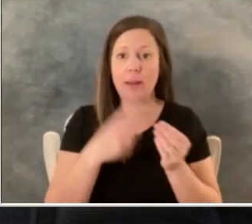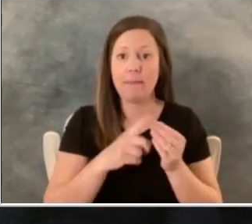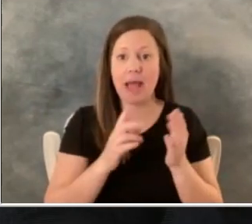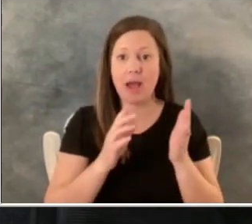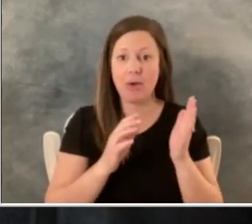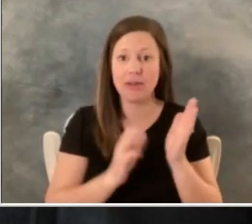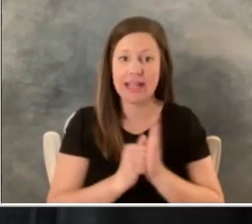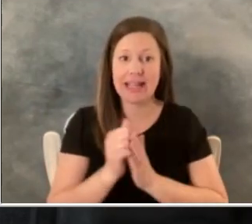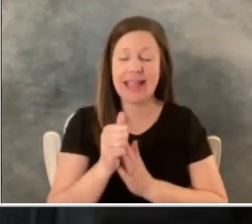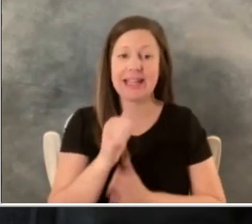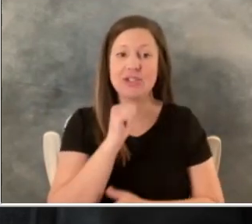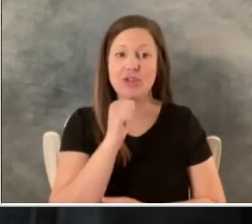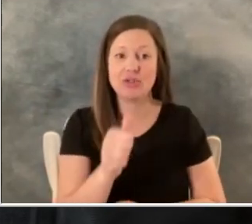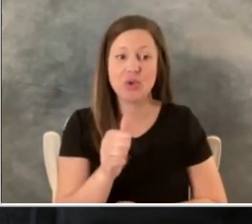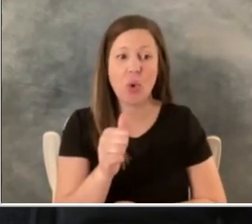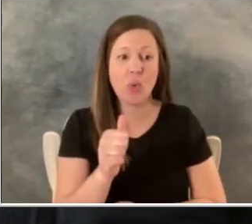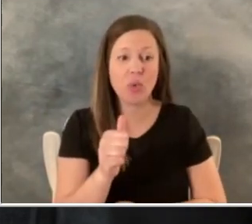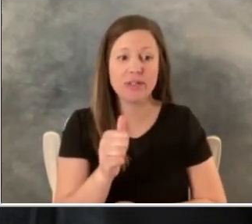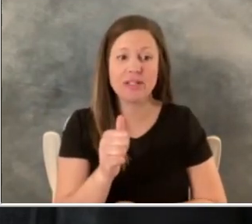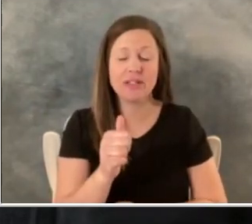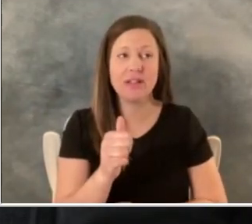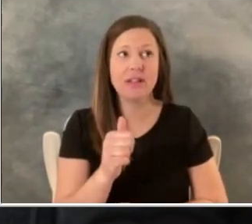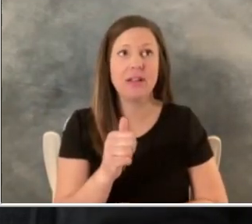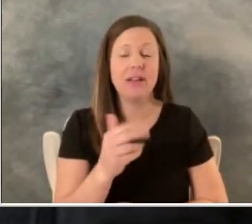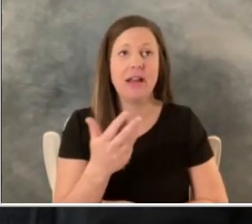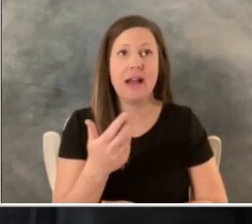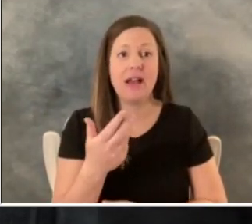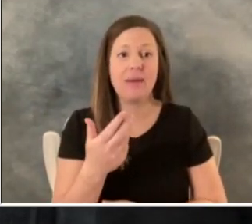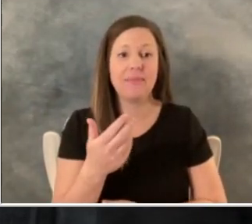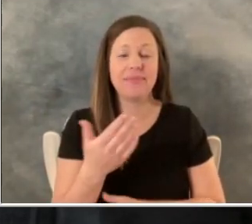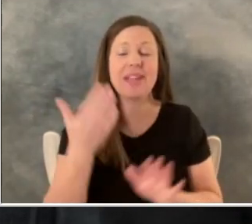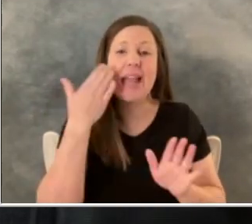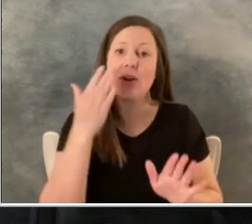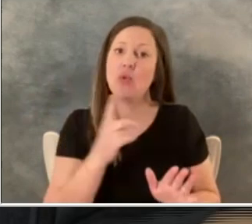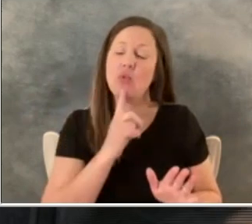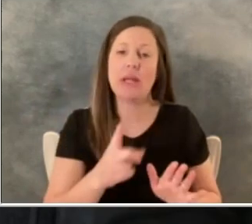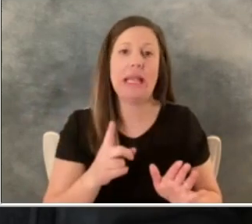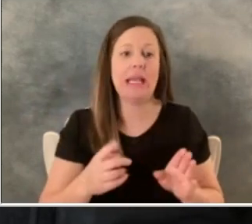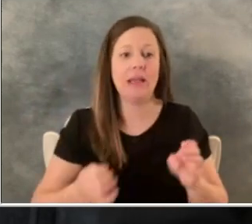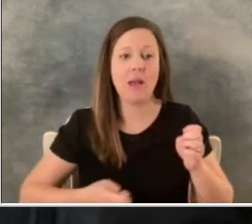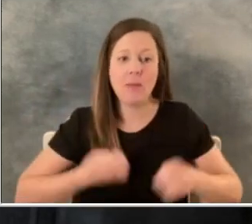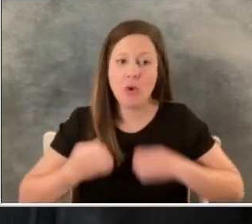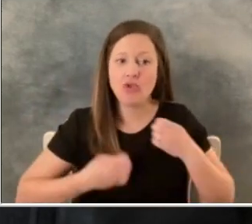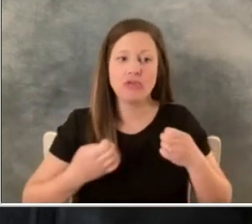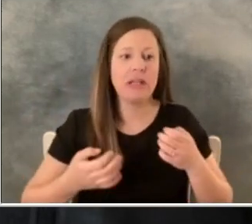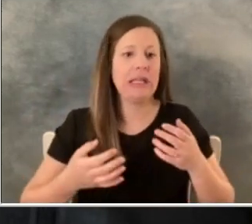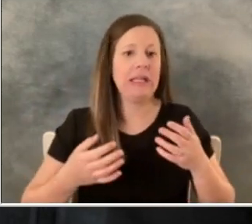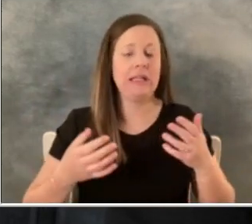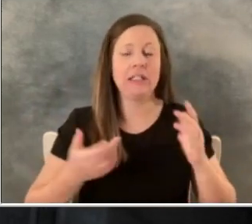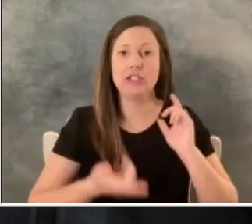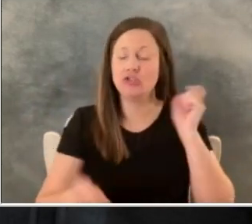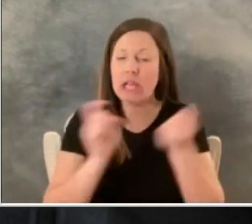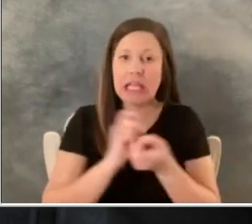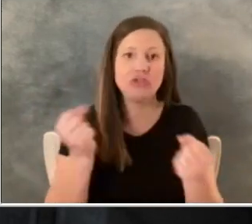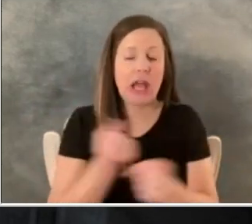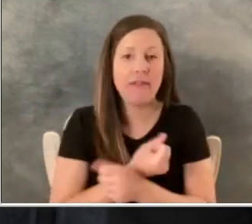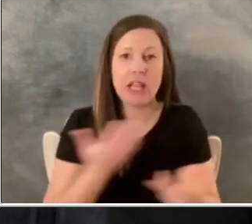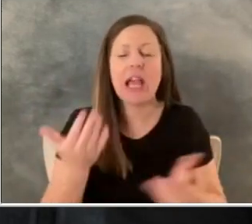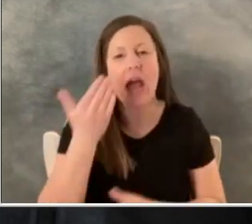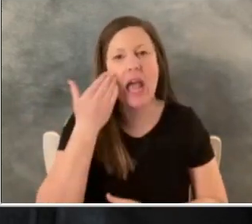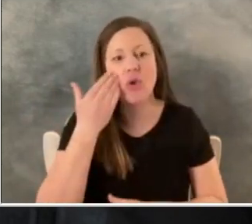so, I know that this is so dramatically, changes everything, but just find